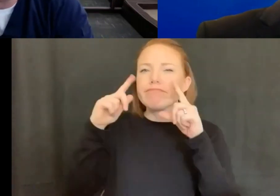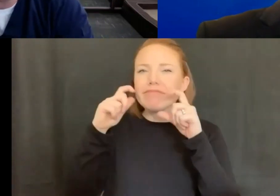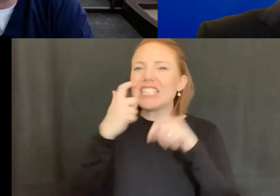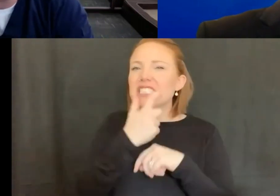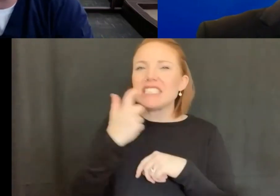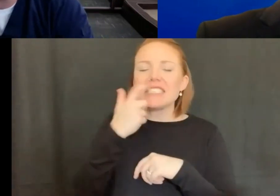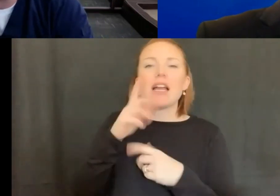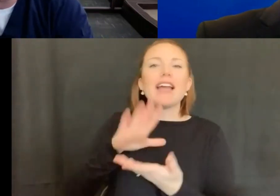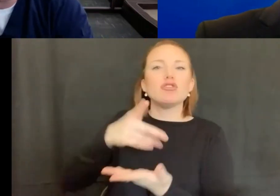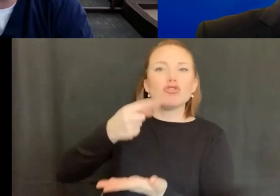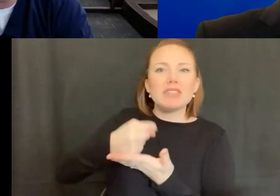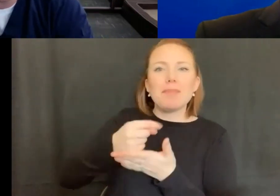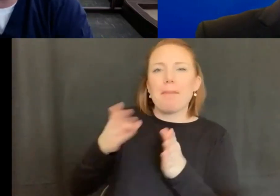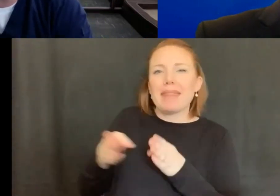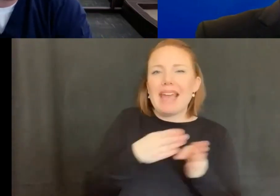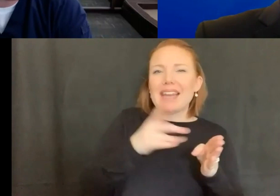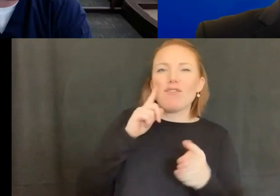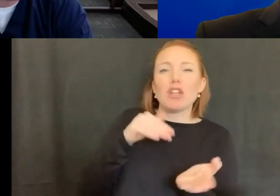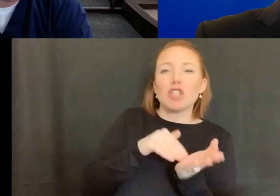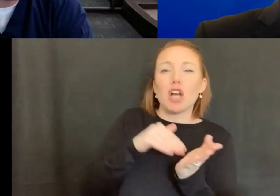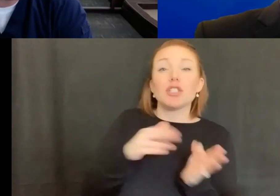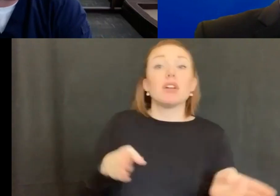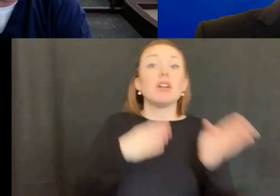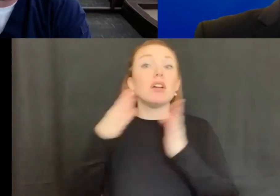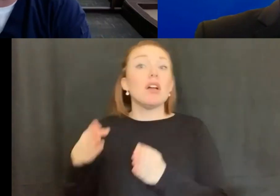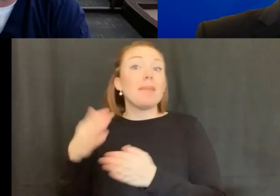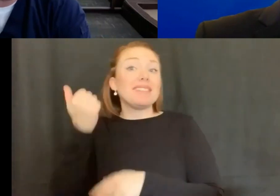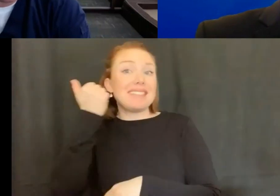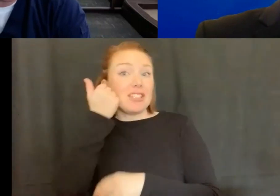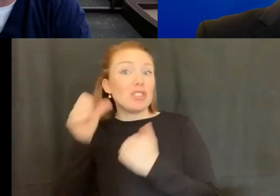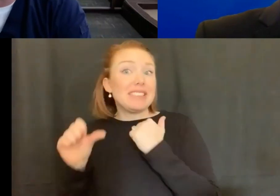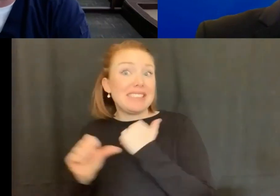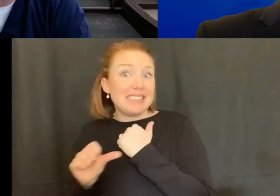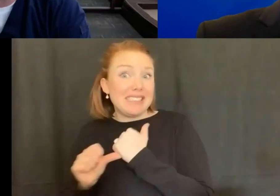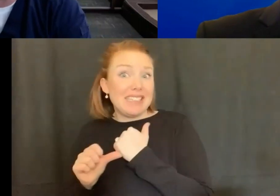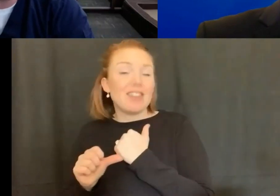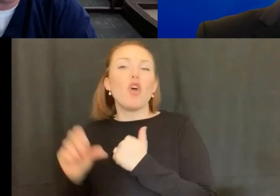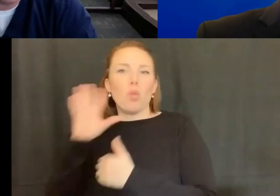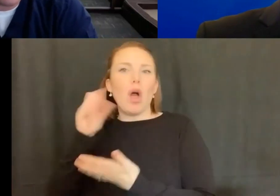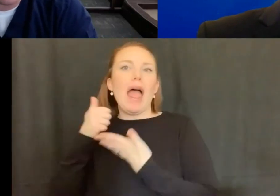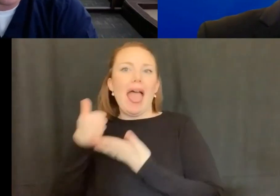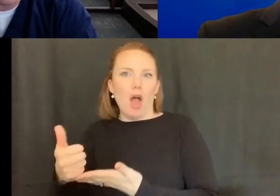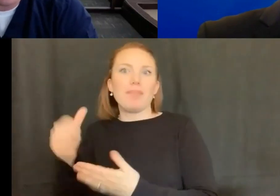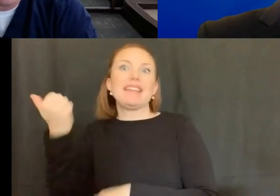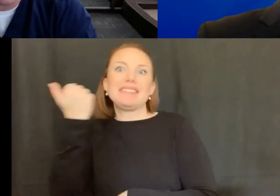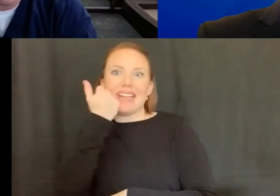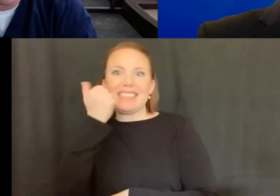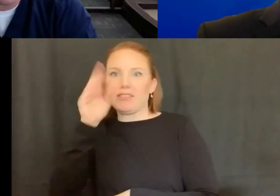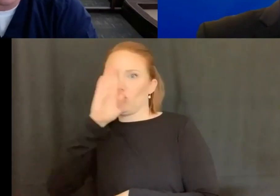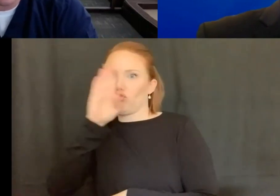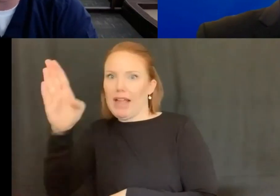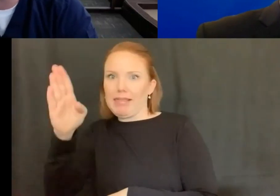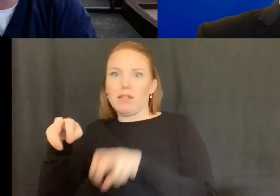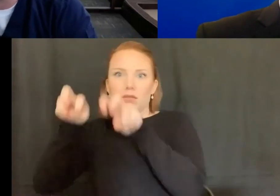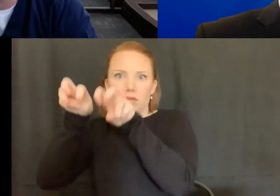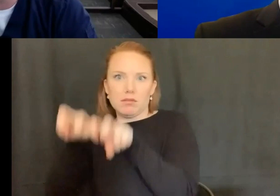planning as well for the doctor. Whereas a dental assistant is going to be assisting the dentist directly, chairside during our